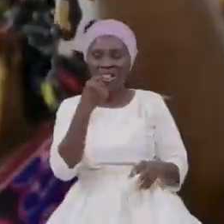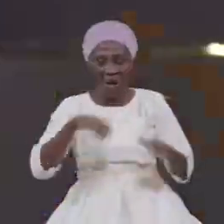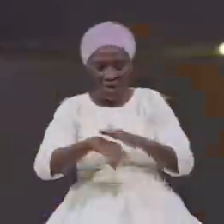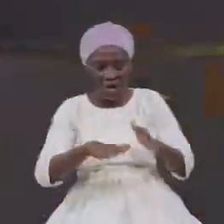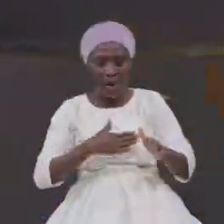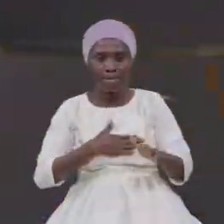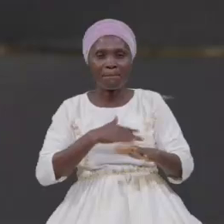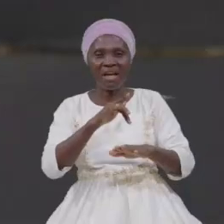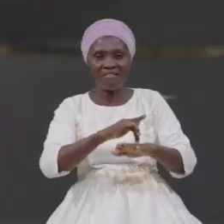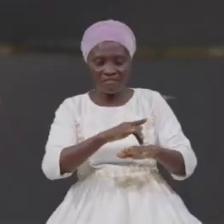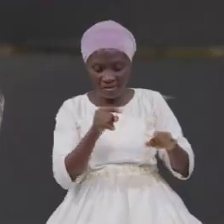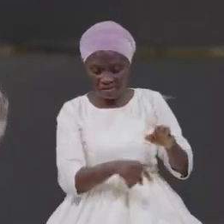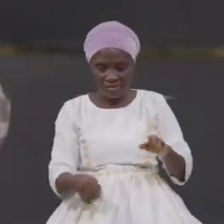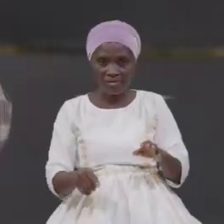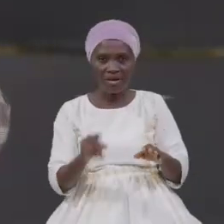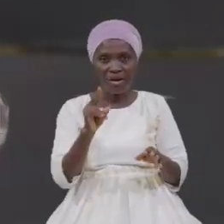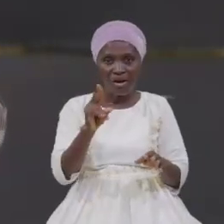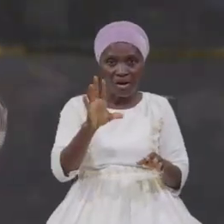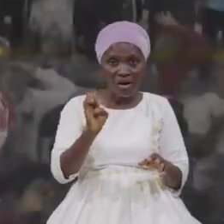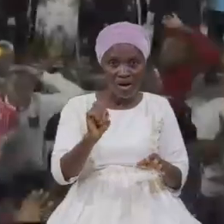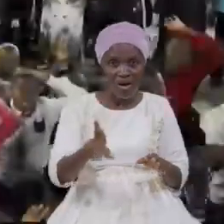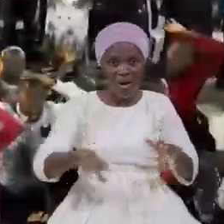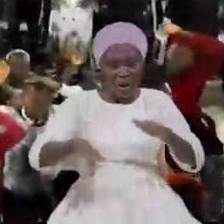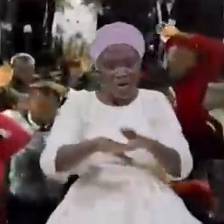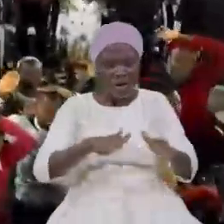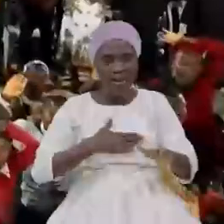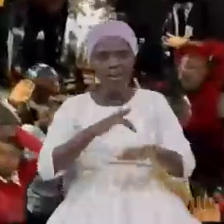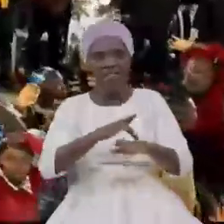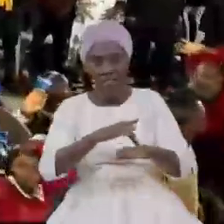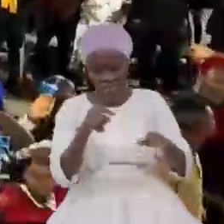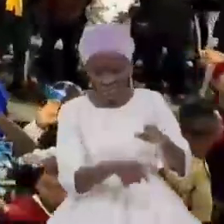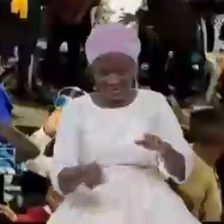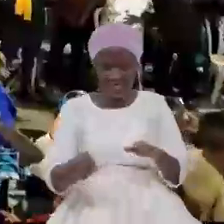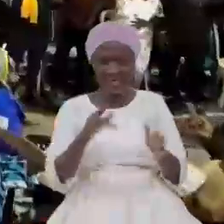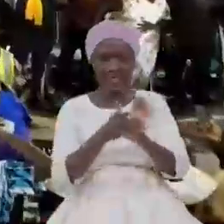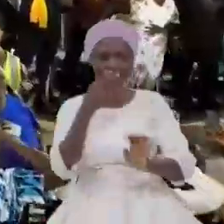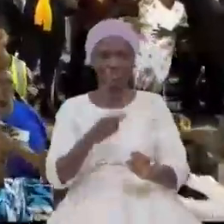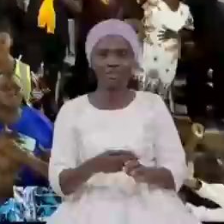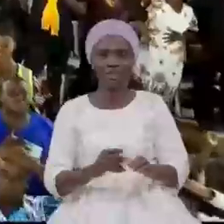Ulcer, under my feet. Cancer. No, you will not